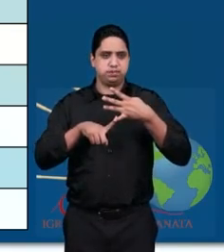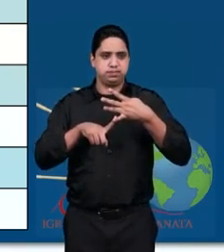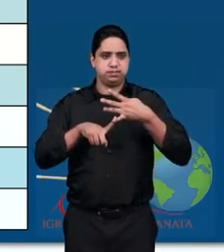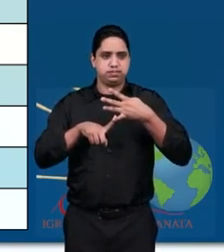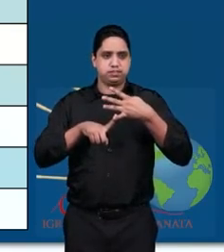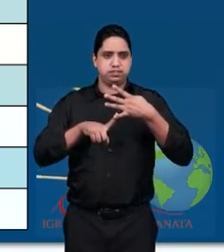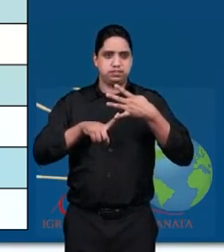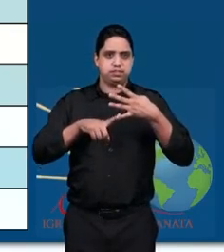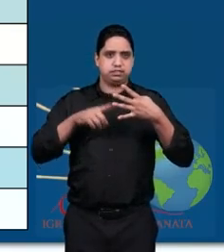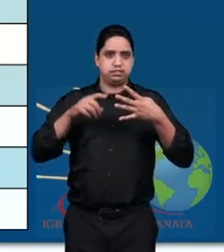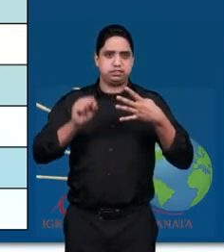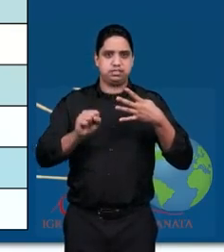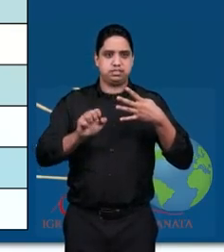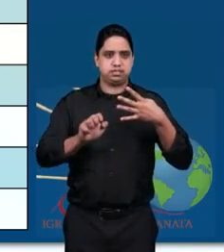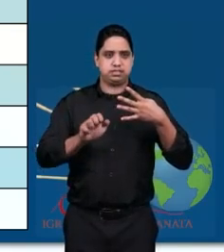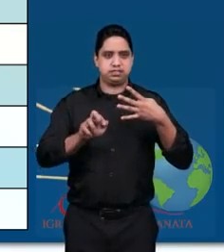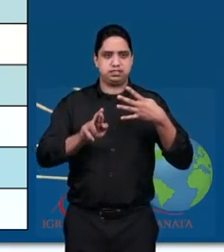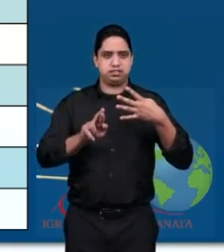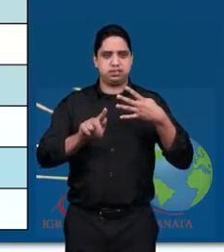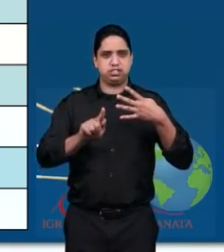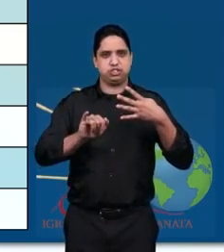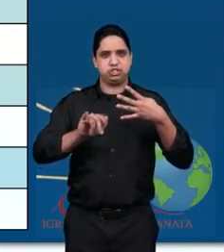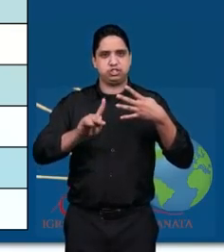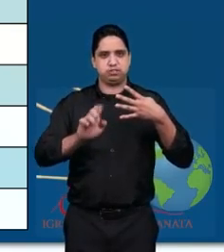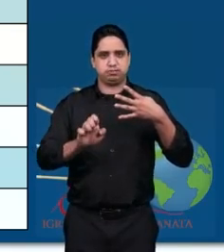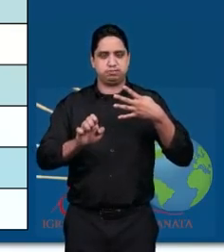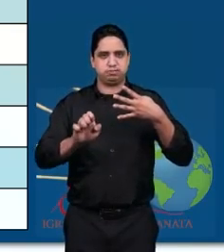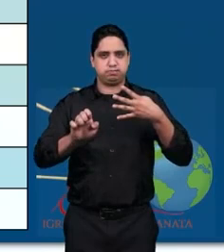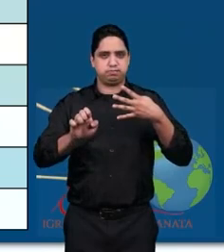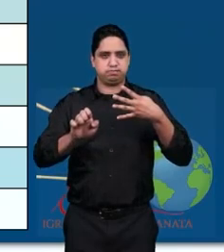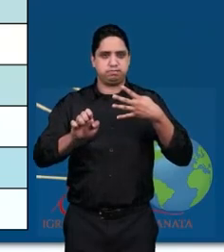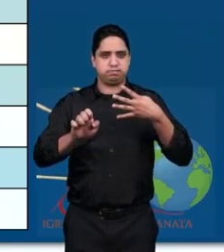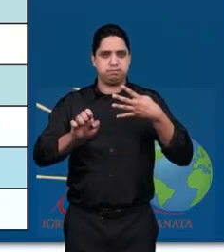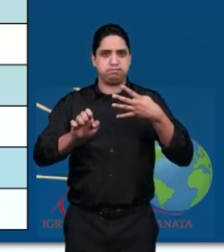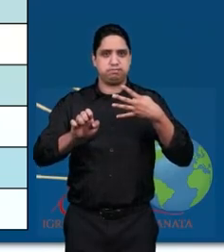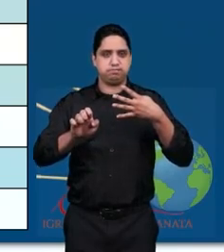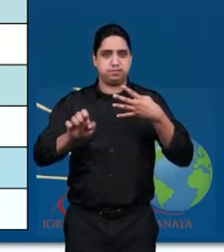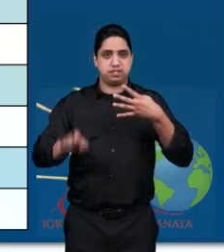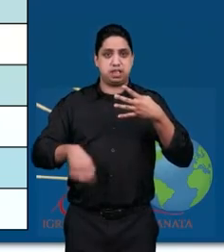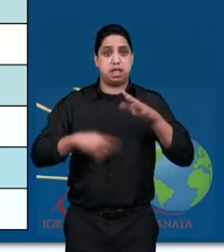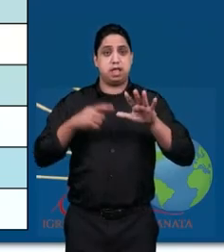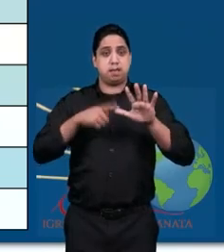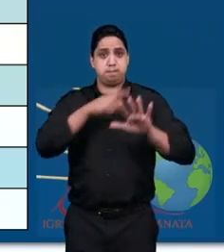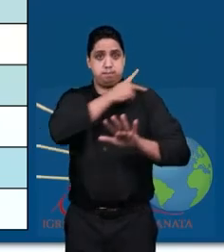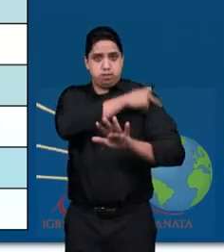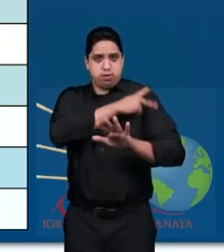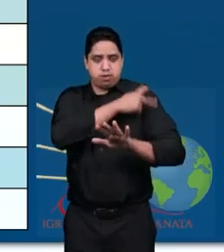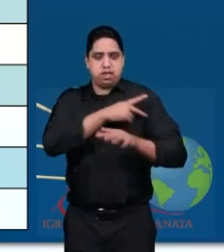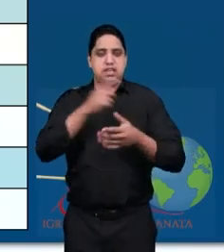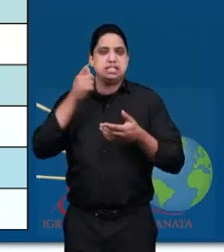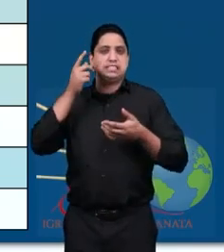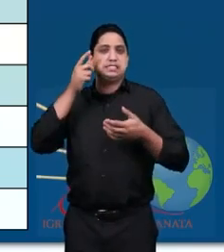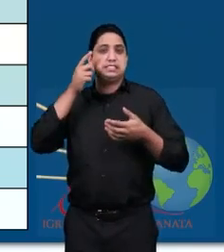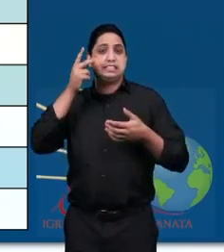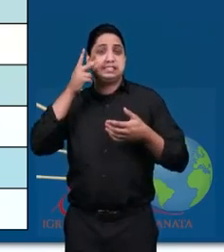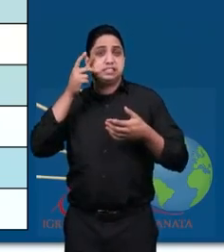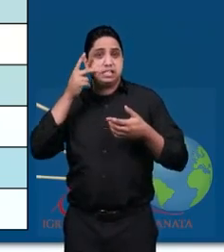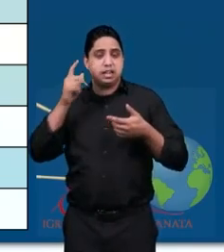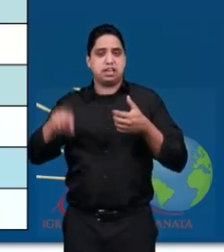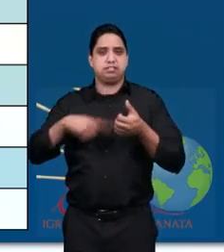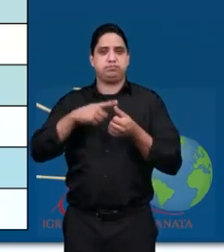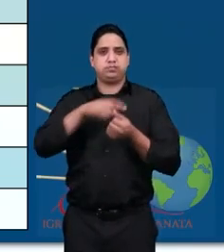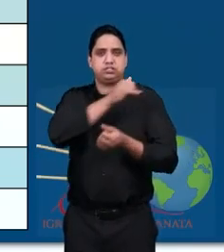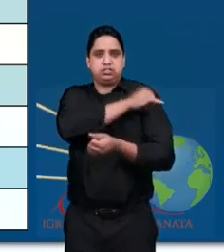made big advances, and we glorify the Lord for the work by the brethren in Sergipe, Piauí, Ceará, Rio de Janeiro, Paraná, Santa Catarina,